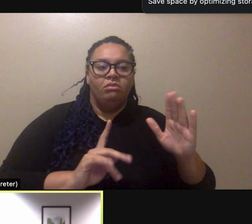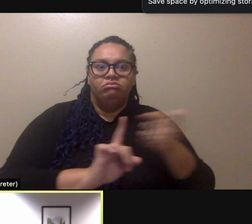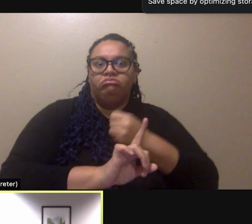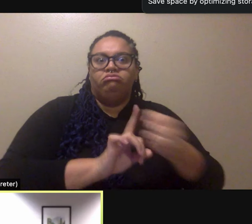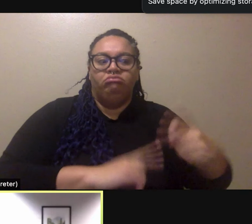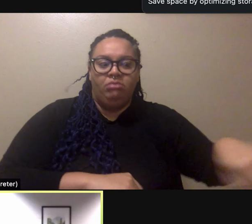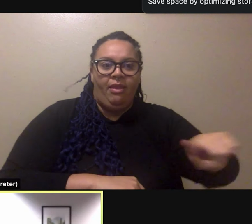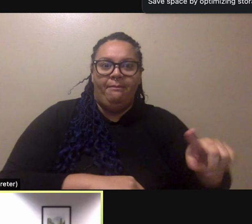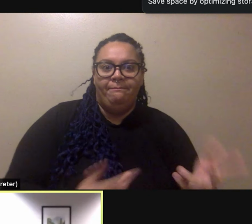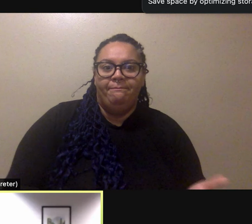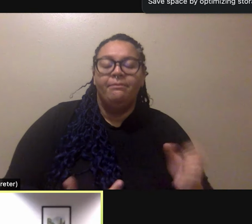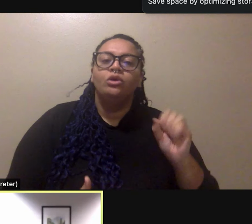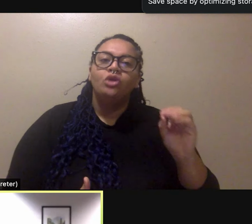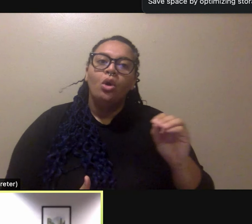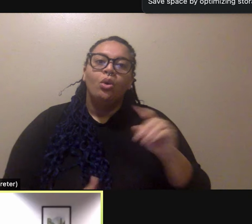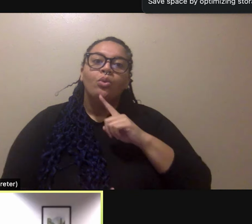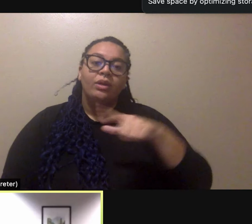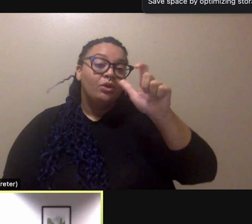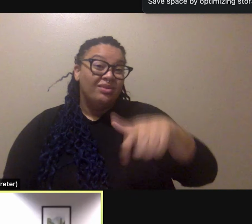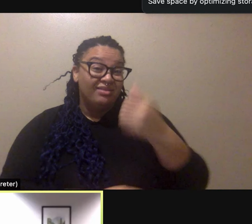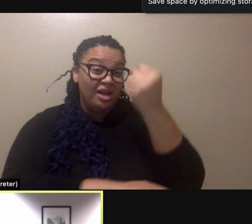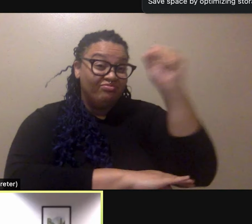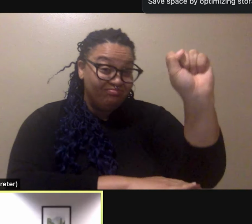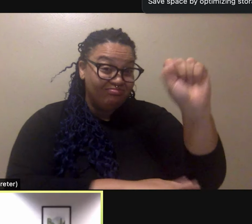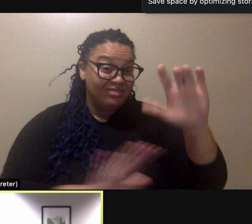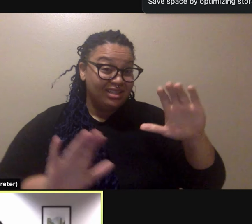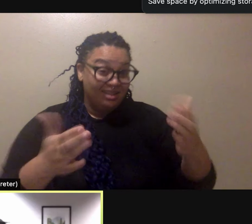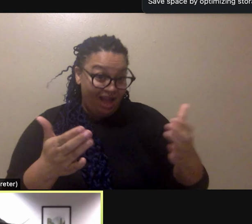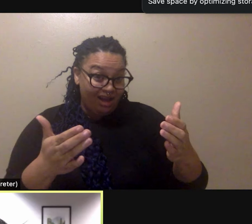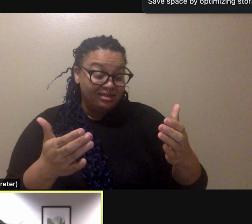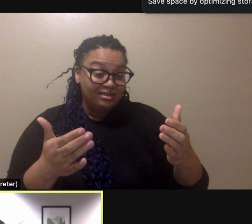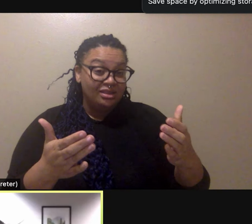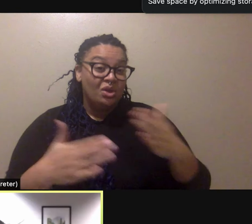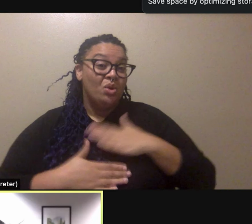I think it kind of takes that activist class to be willing to put their